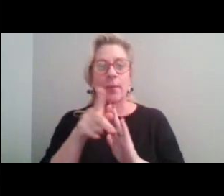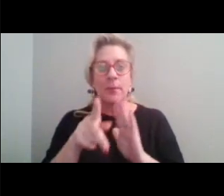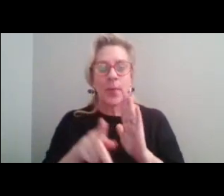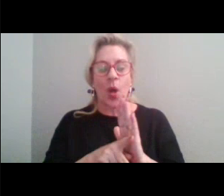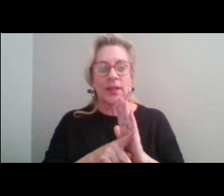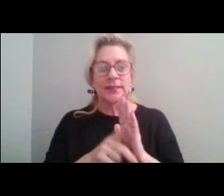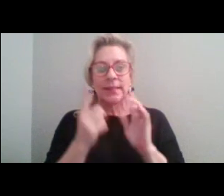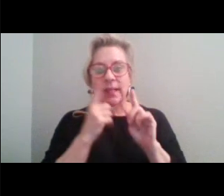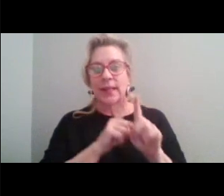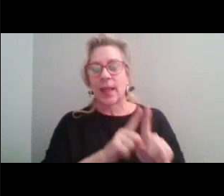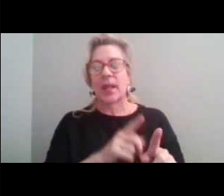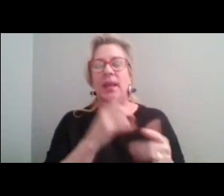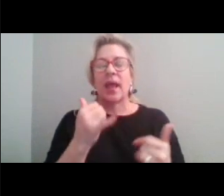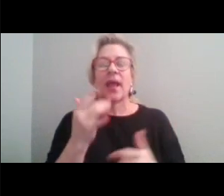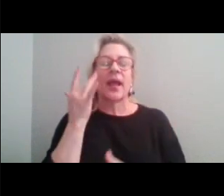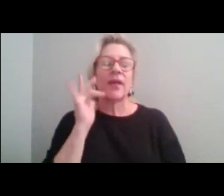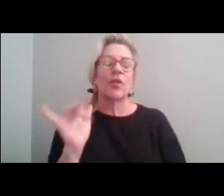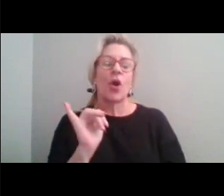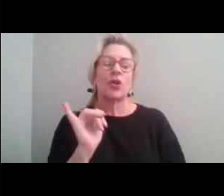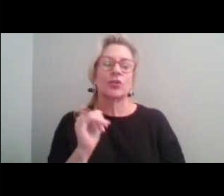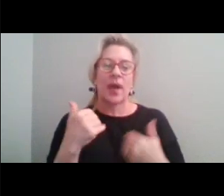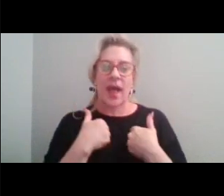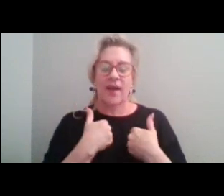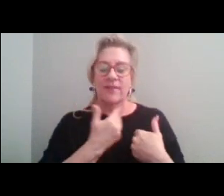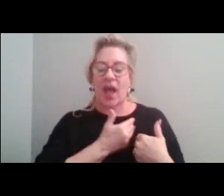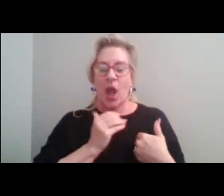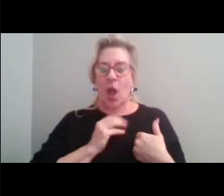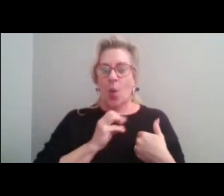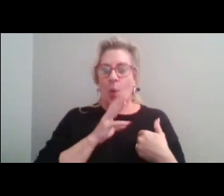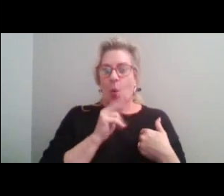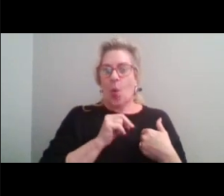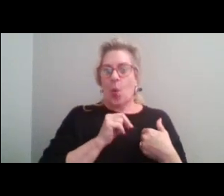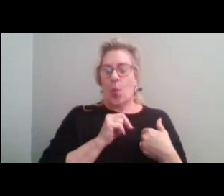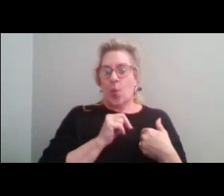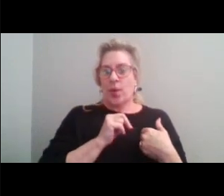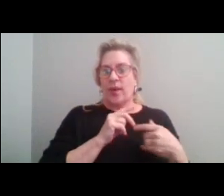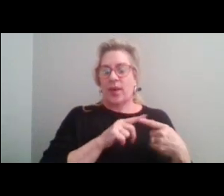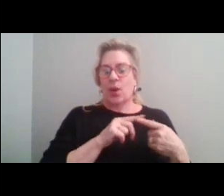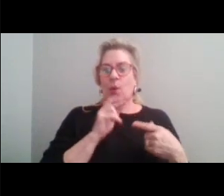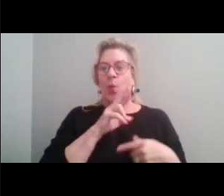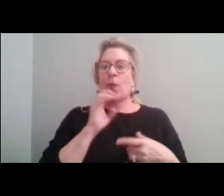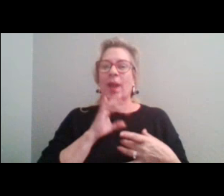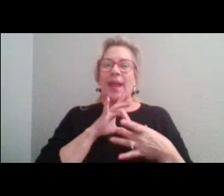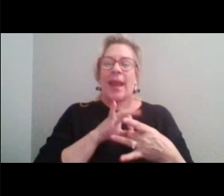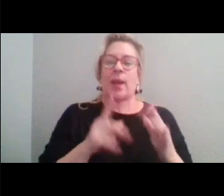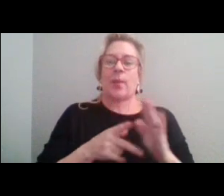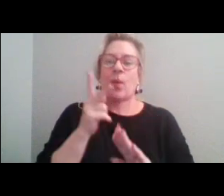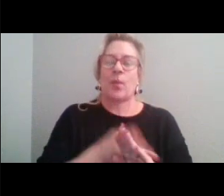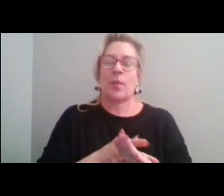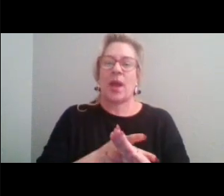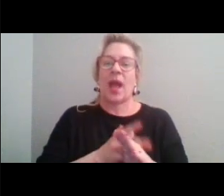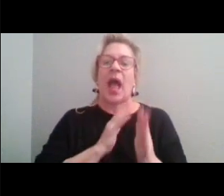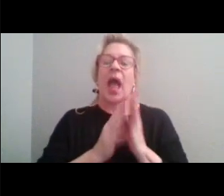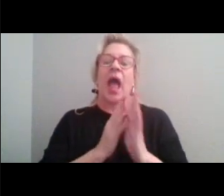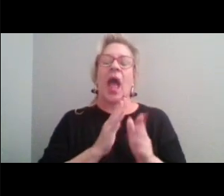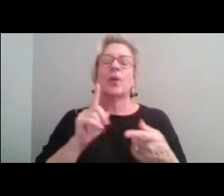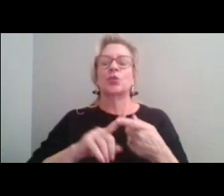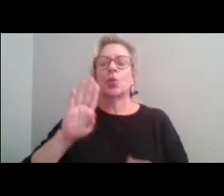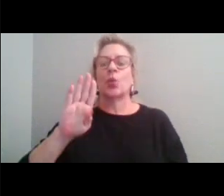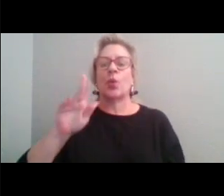alignment, California also we have our own version of this Reconnecting Communities program. It's called the Highways to Boulevard